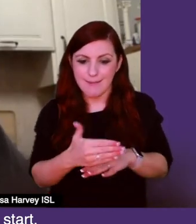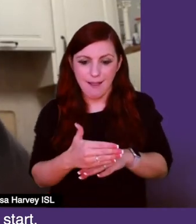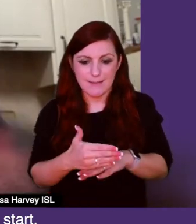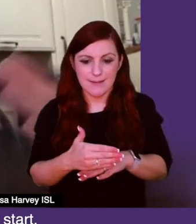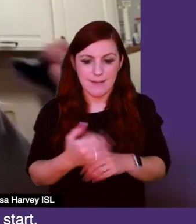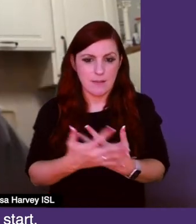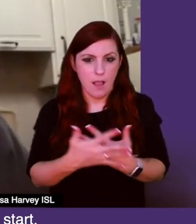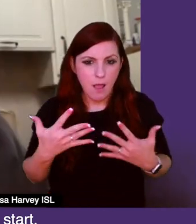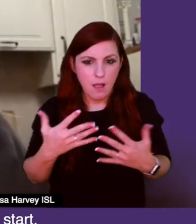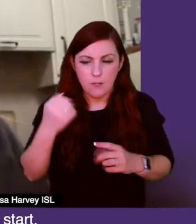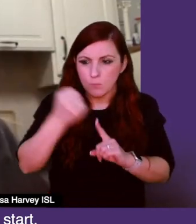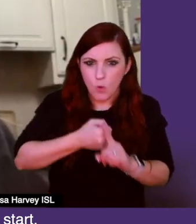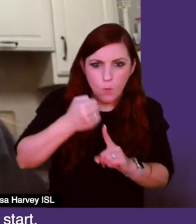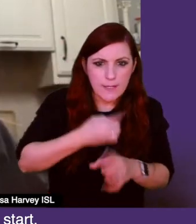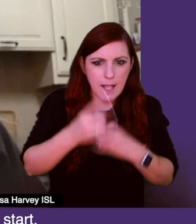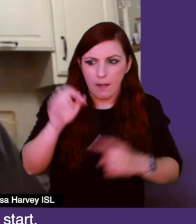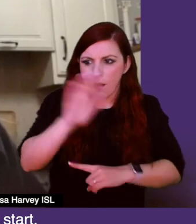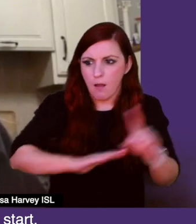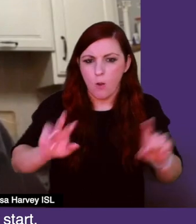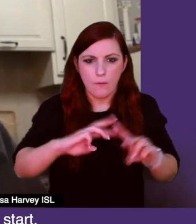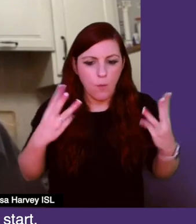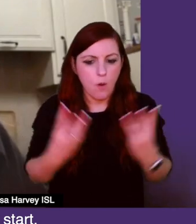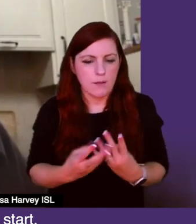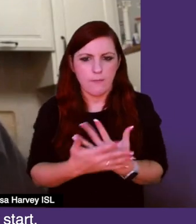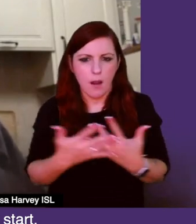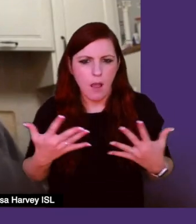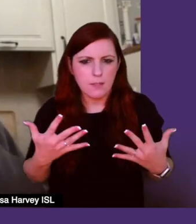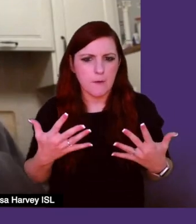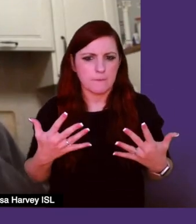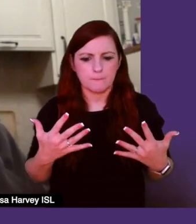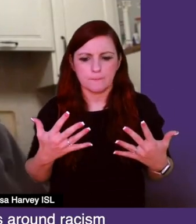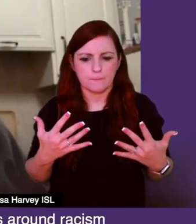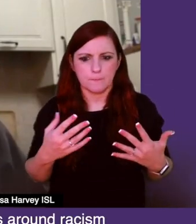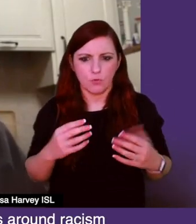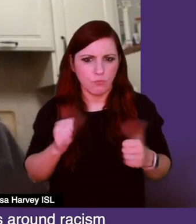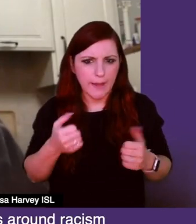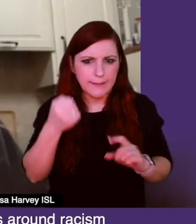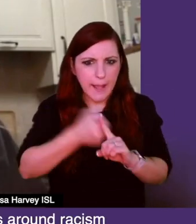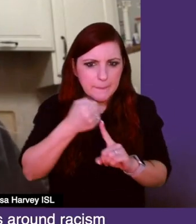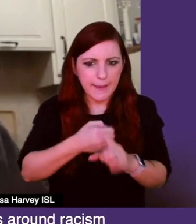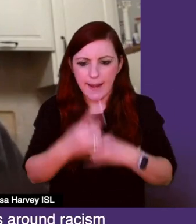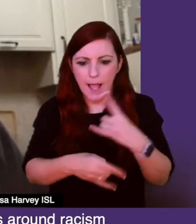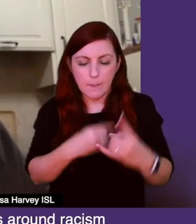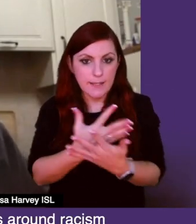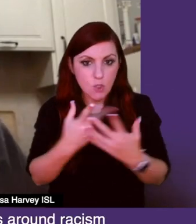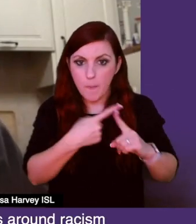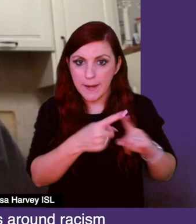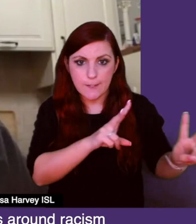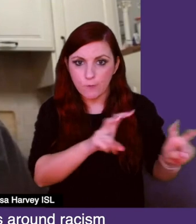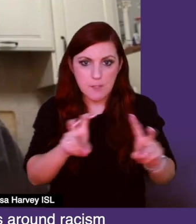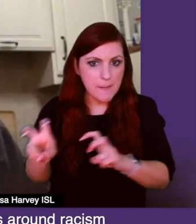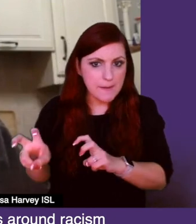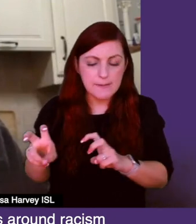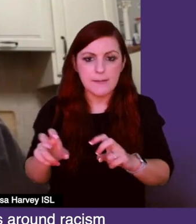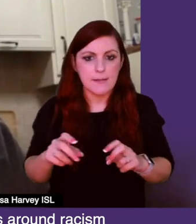of, there's a lot of protests going on around the world, and there's a lot of there's great campaign work happening in so many different